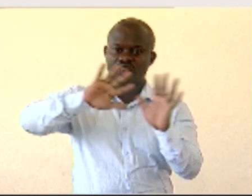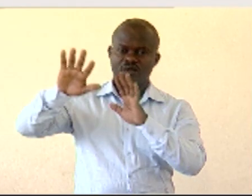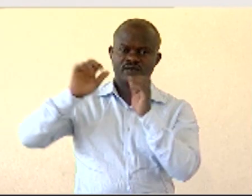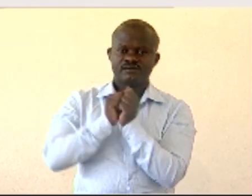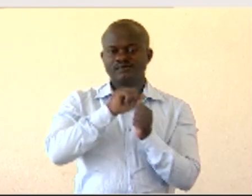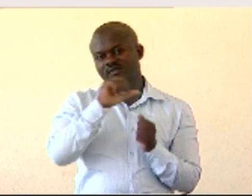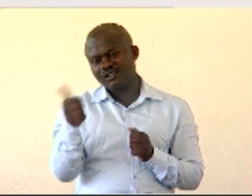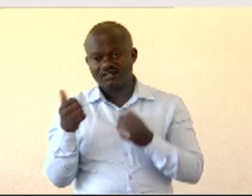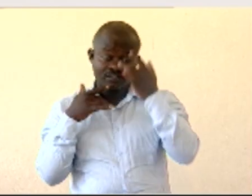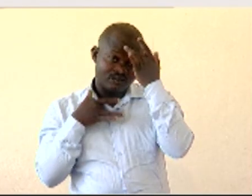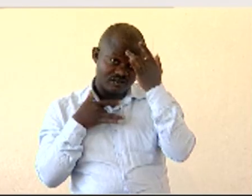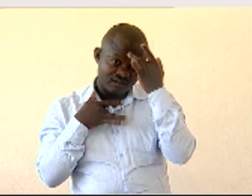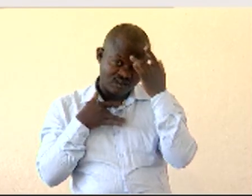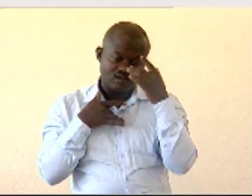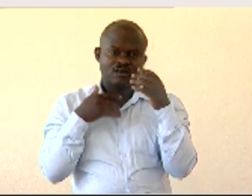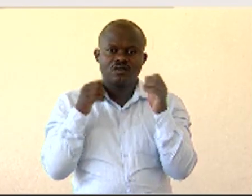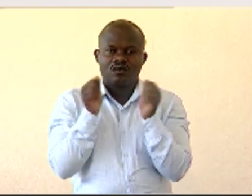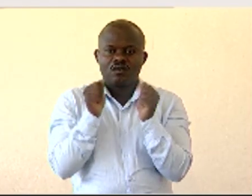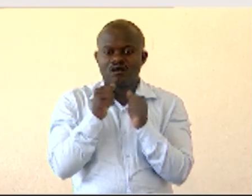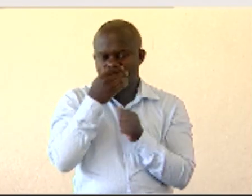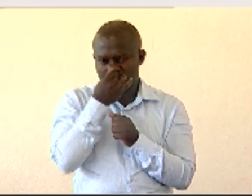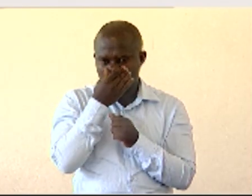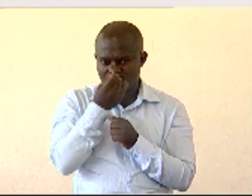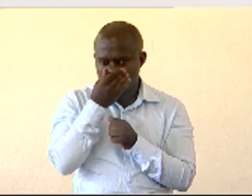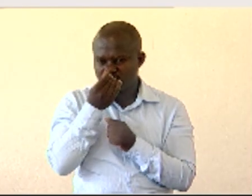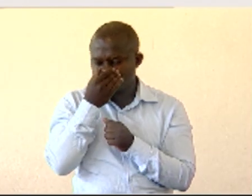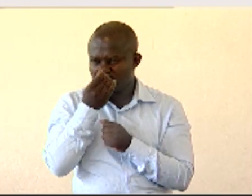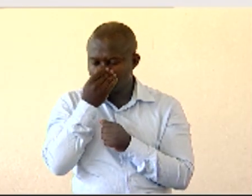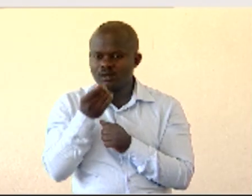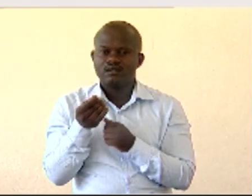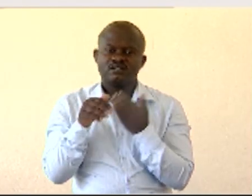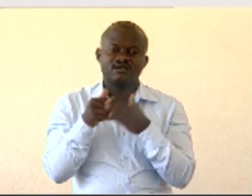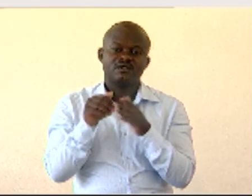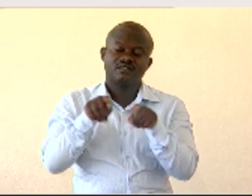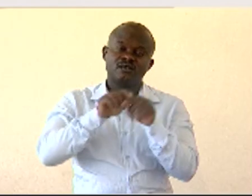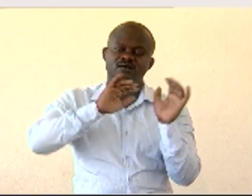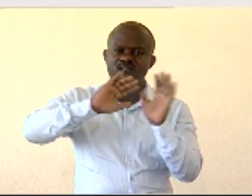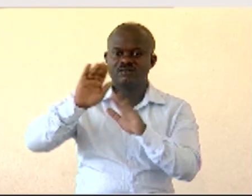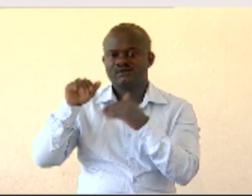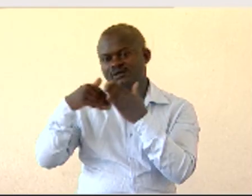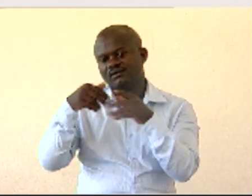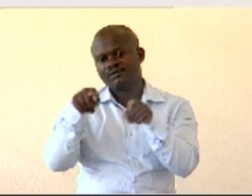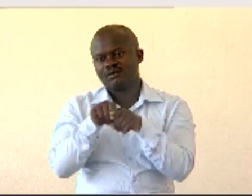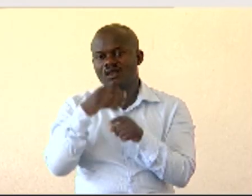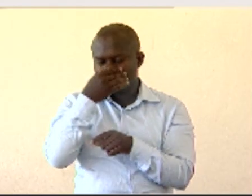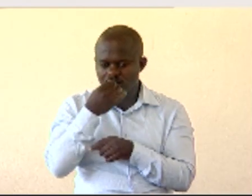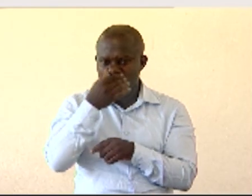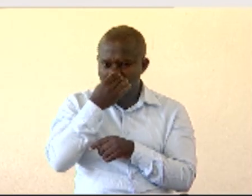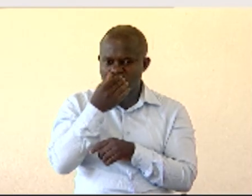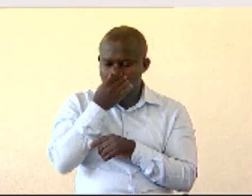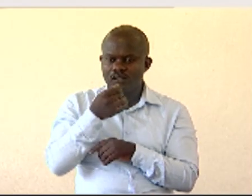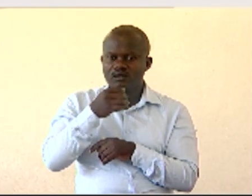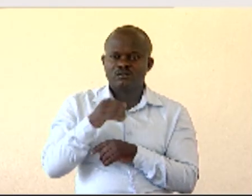Another one is common cold. All these are examples of airborne diseases, diseases that are caused, that